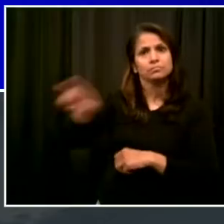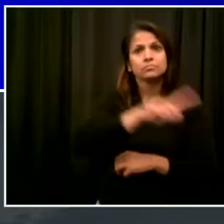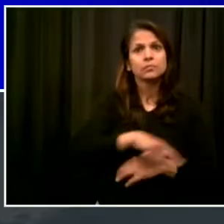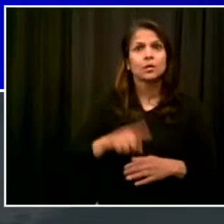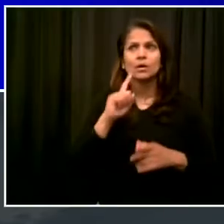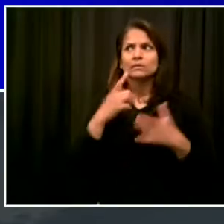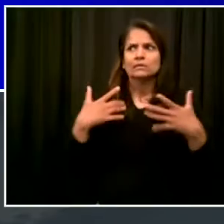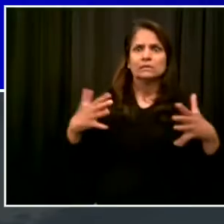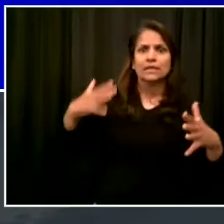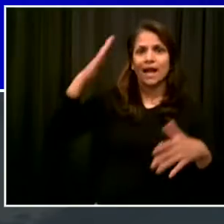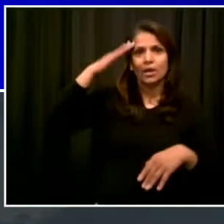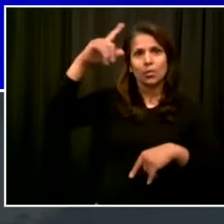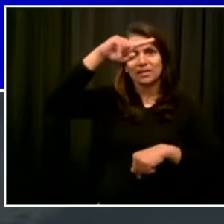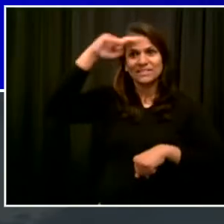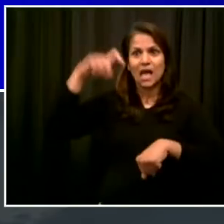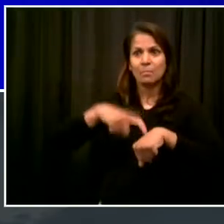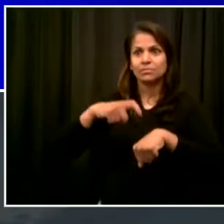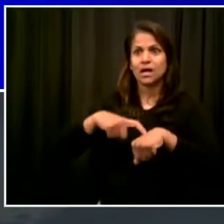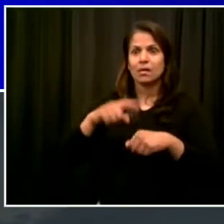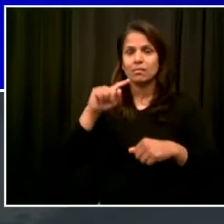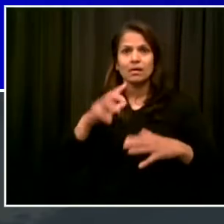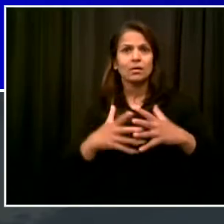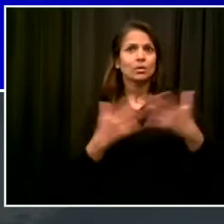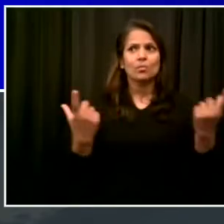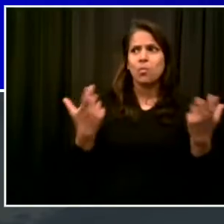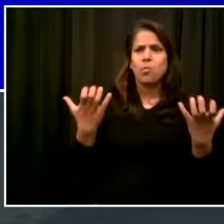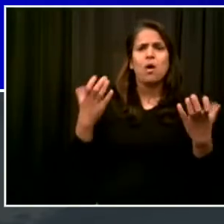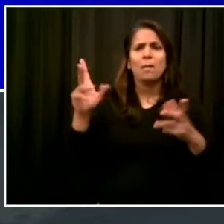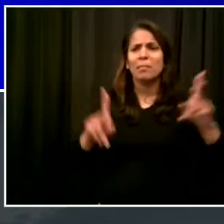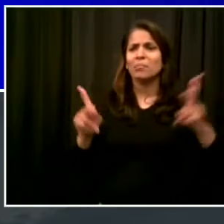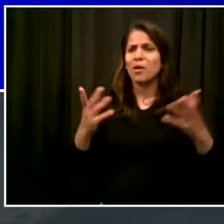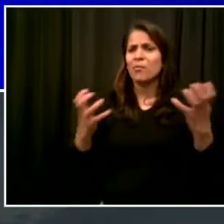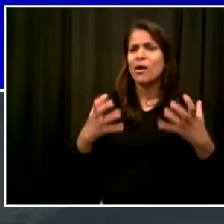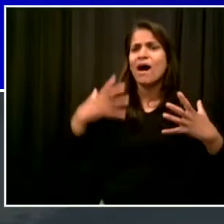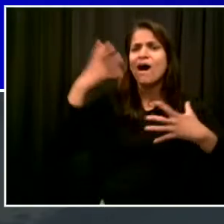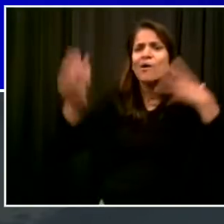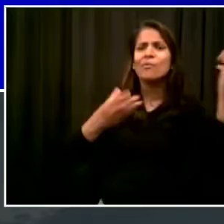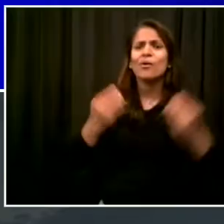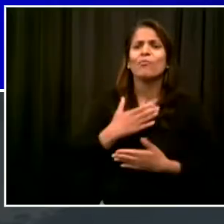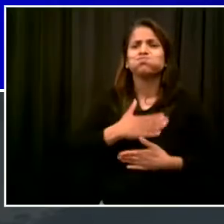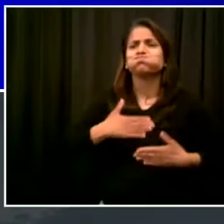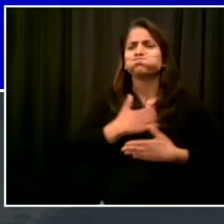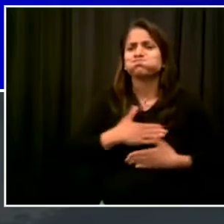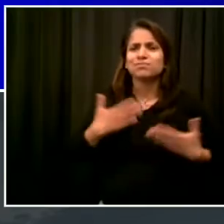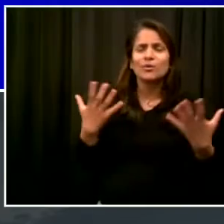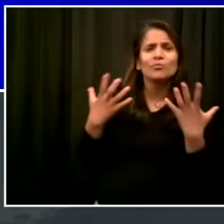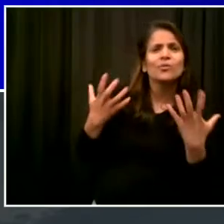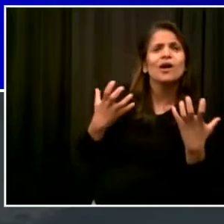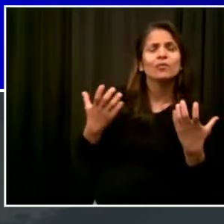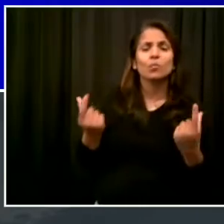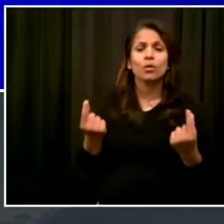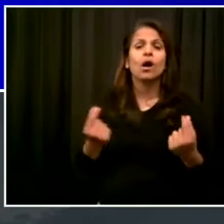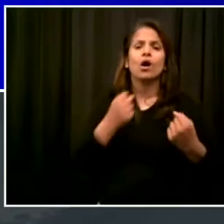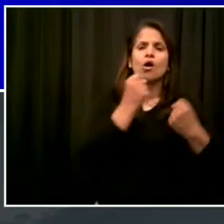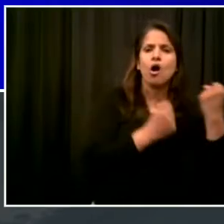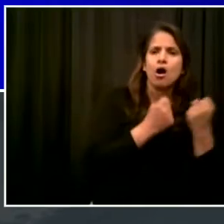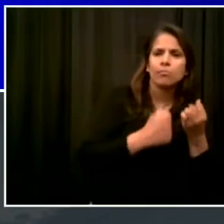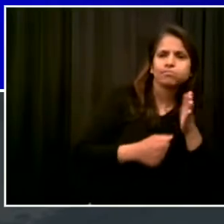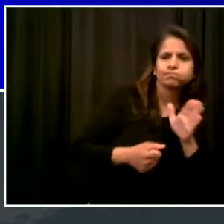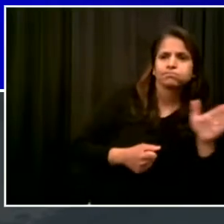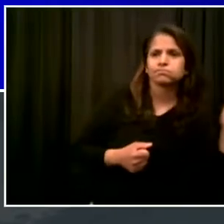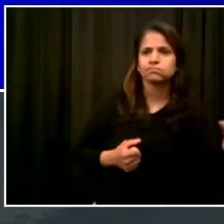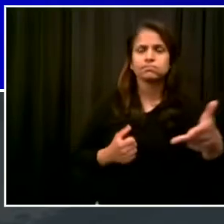people going, keeping our spirits up, giving people a chance to get some exercise. Well, now it's time for summer camps to begin again, and the